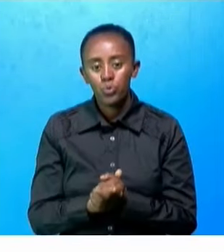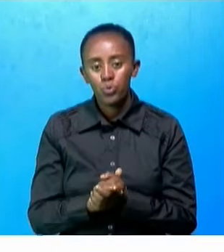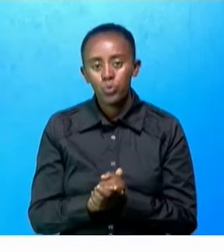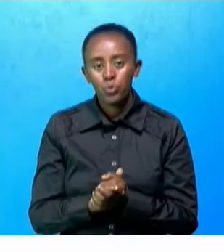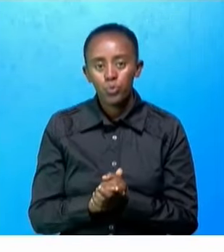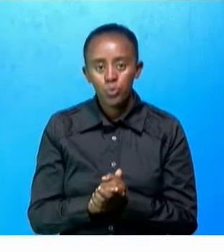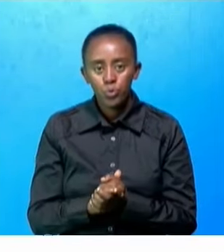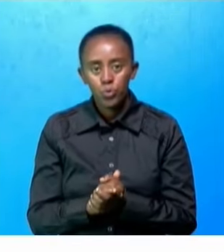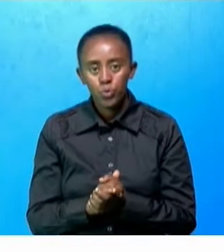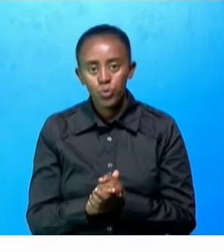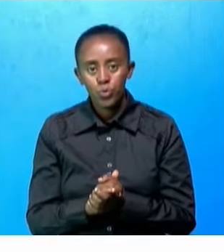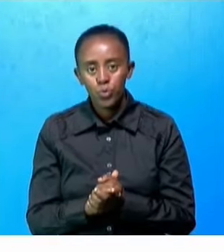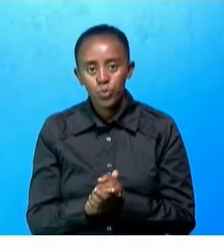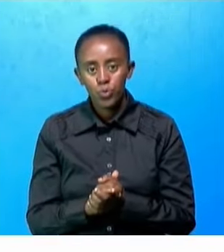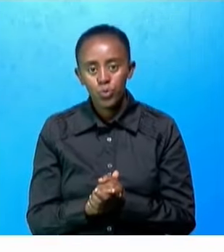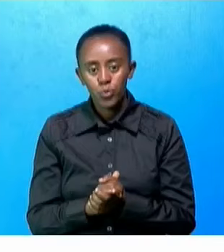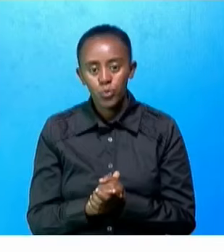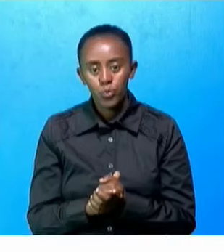and